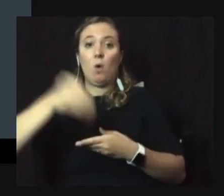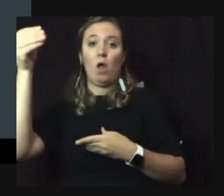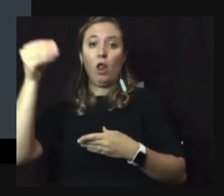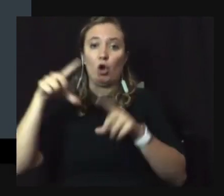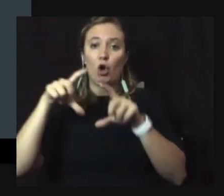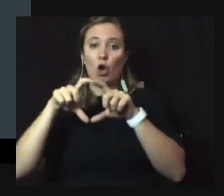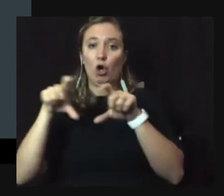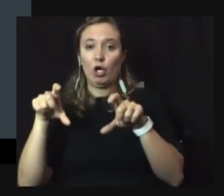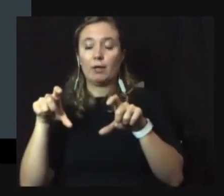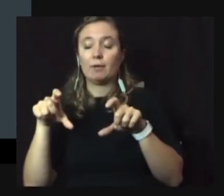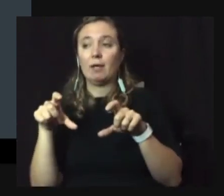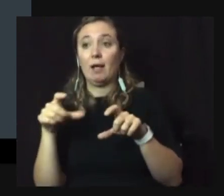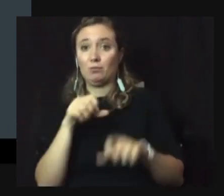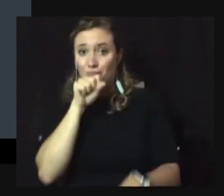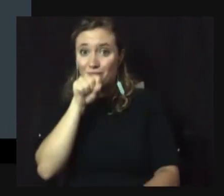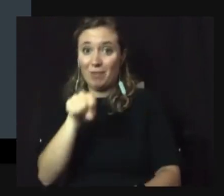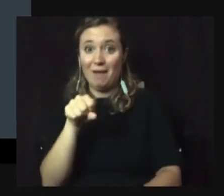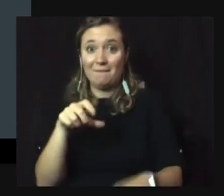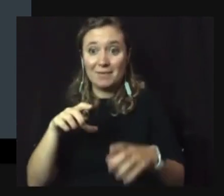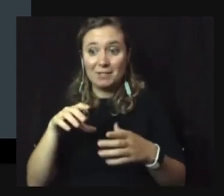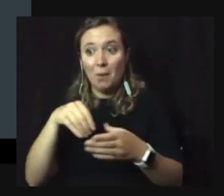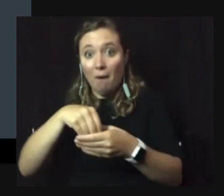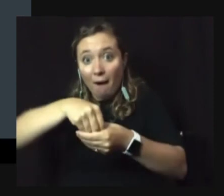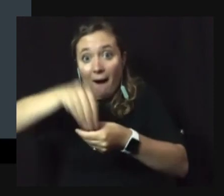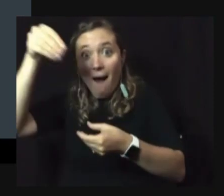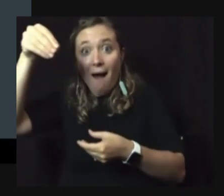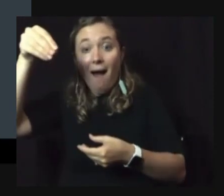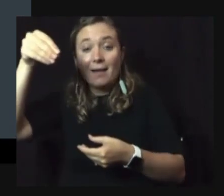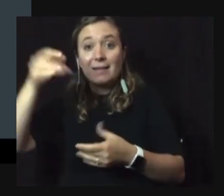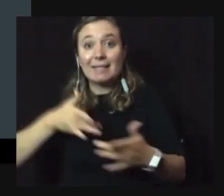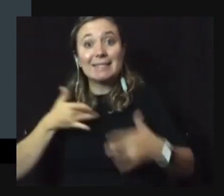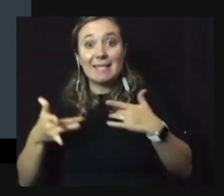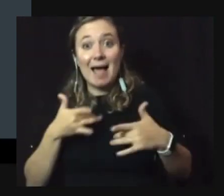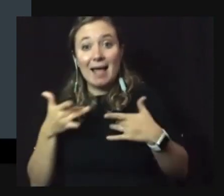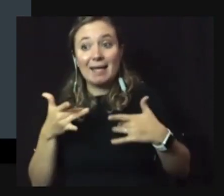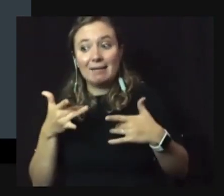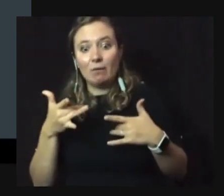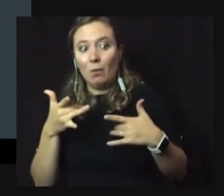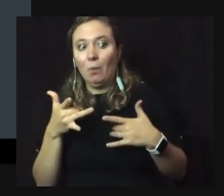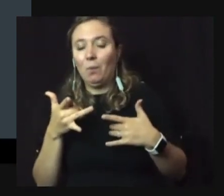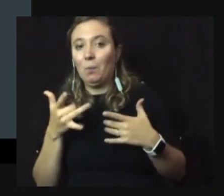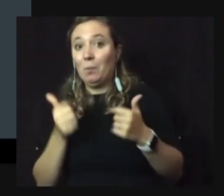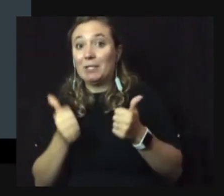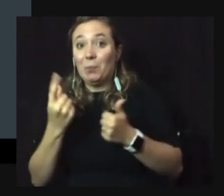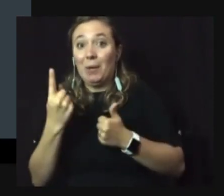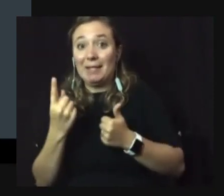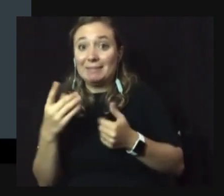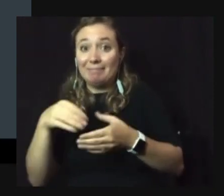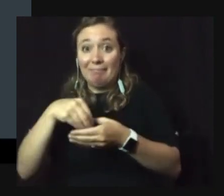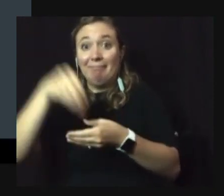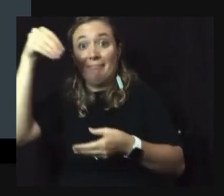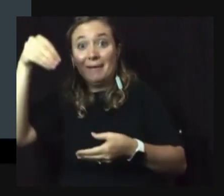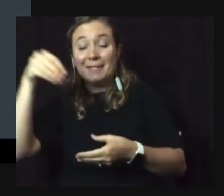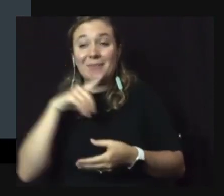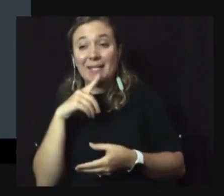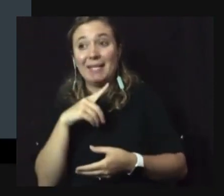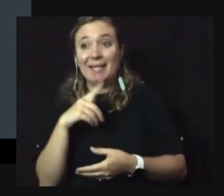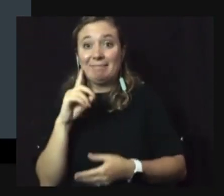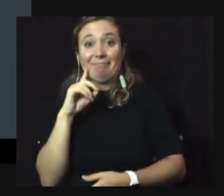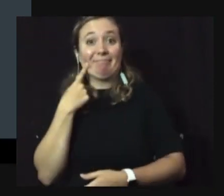The excitement of having like the unknown, which card am I going to pull, is candy for me.